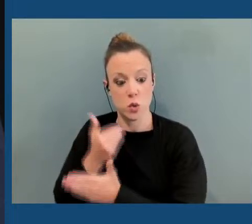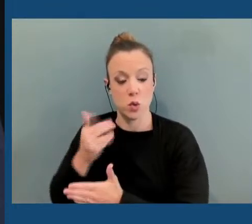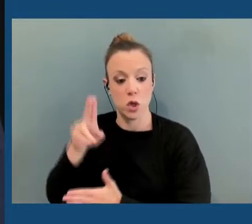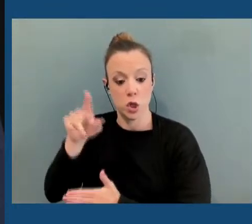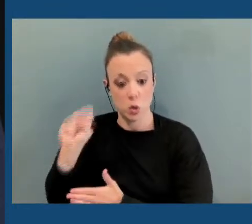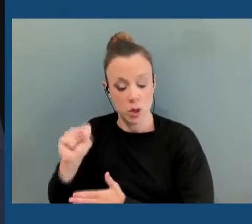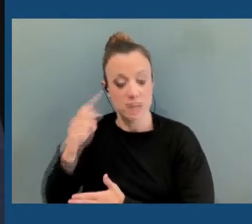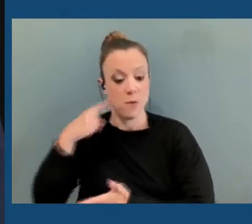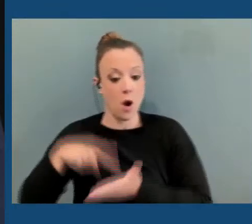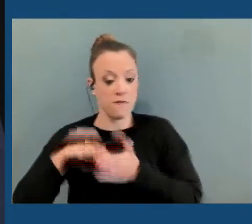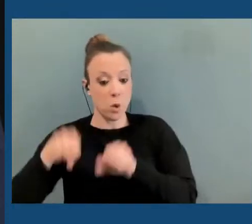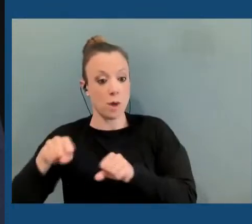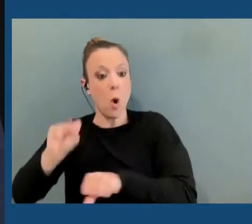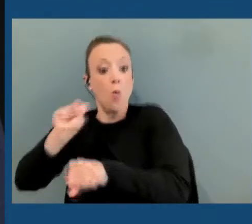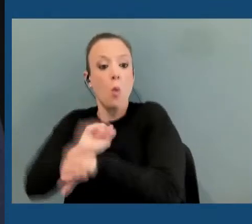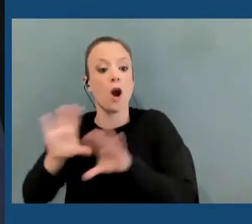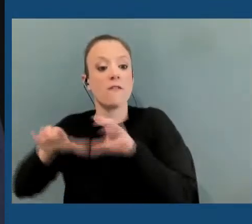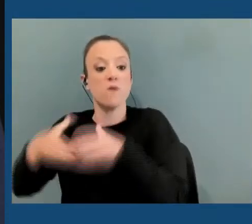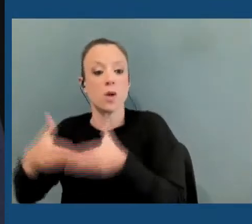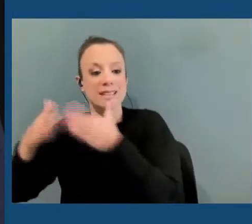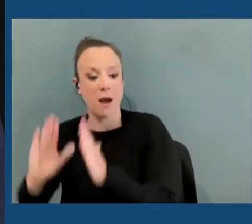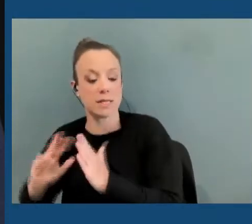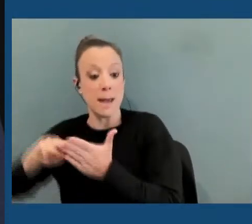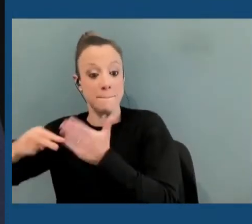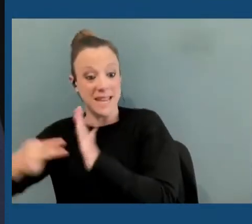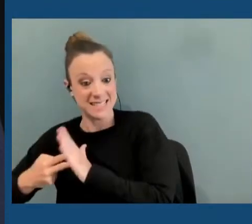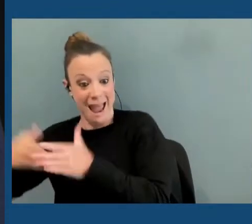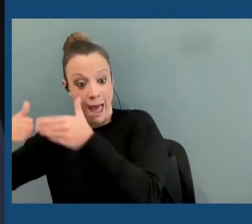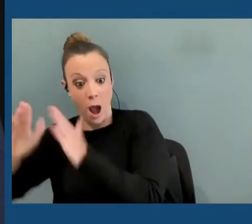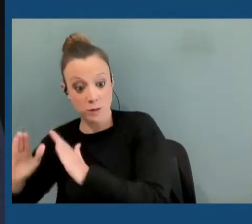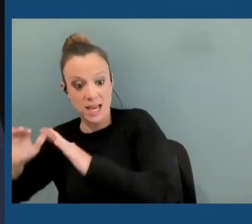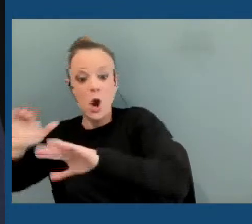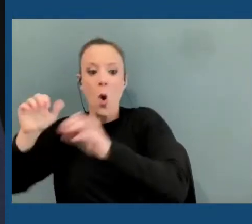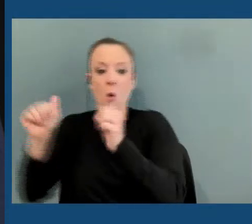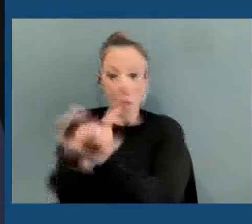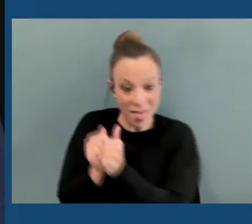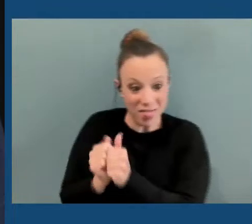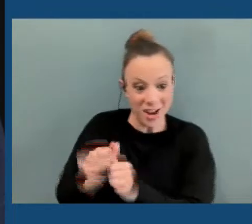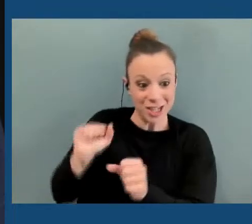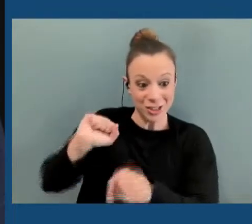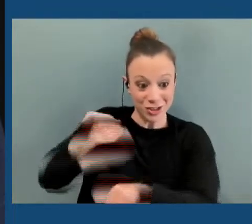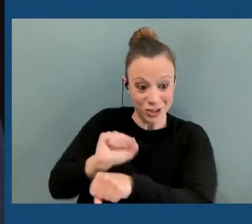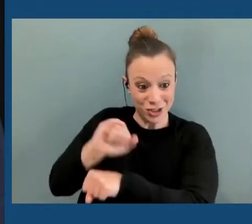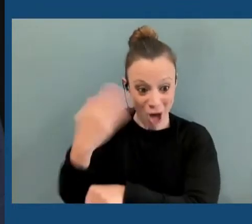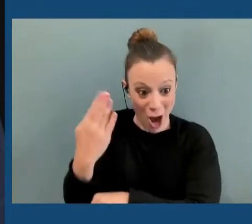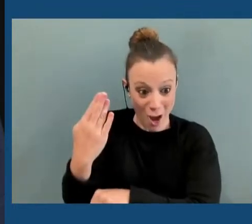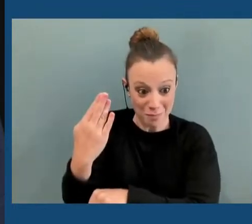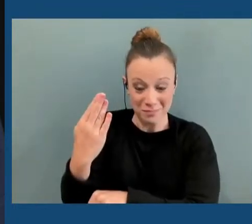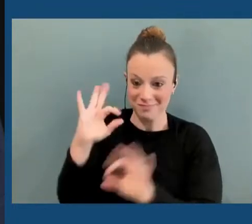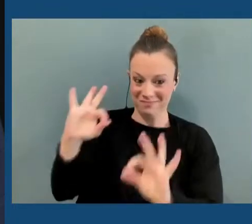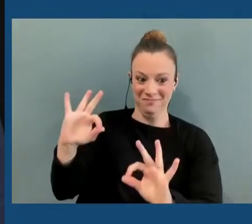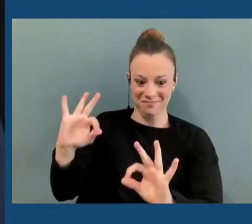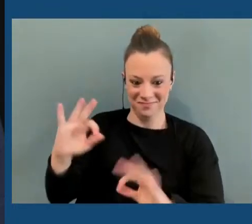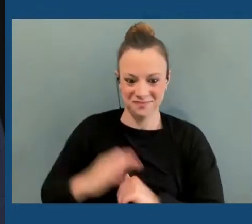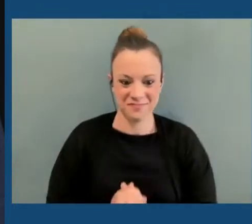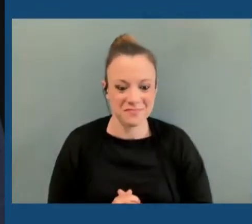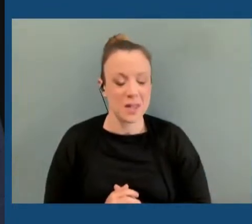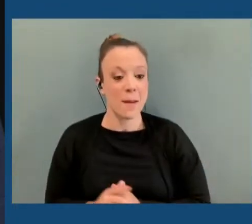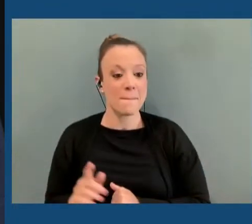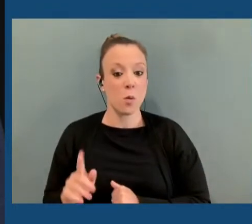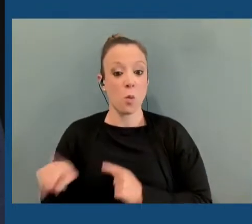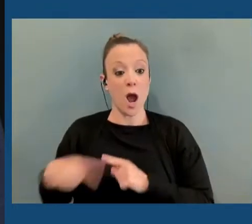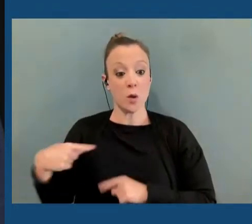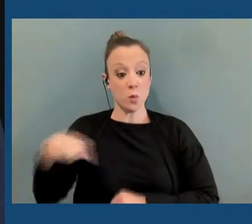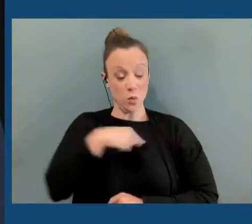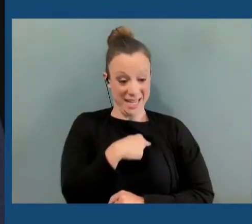home, and get them a job. And by the time we're done with this 3-phase project,